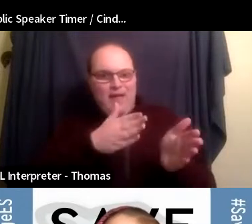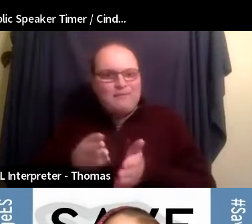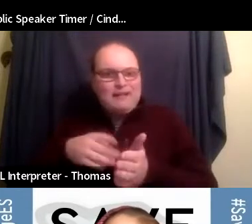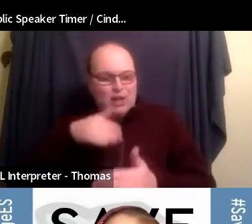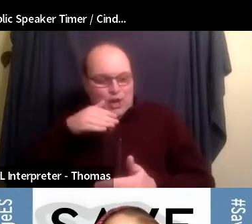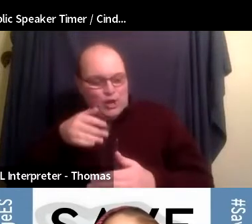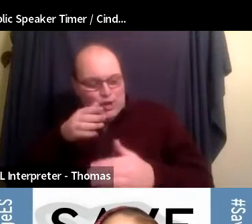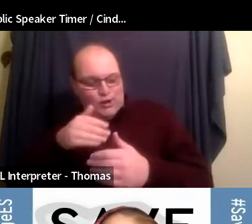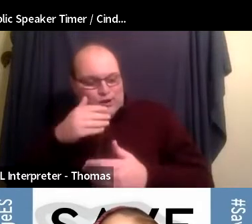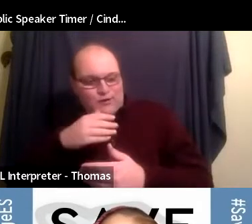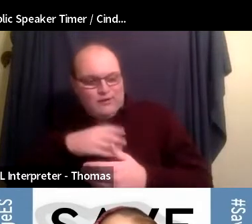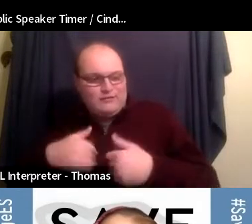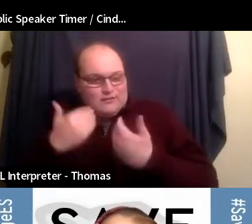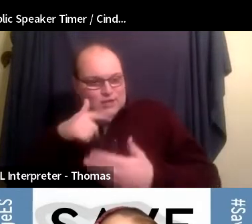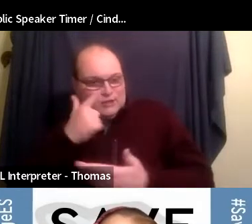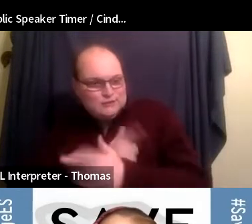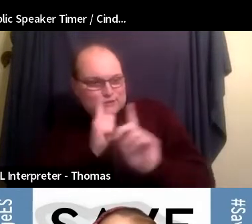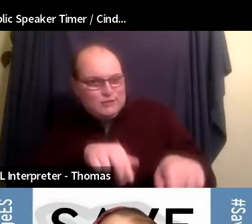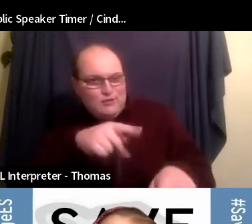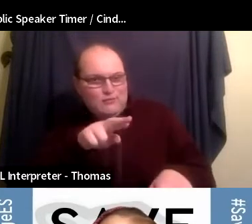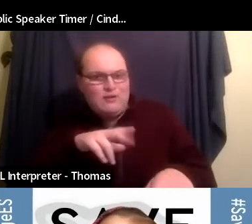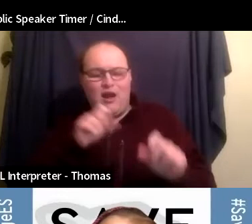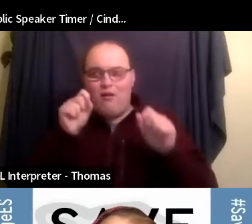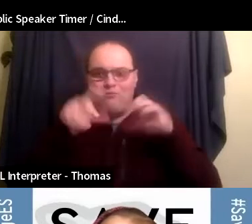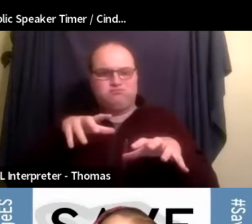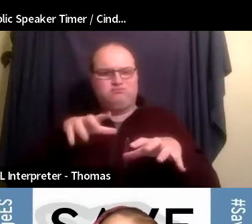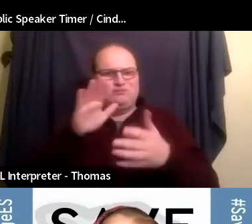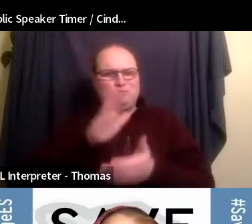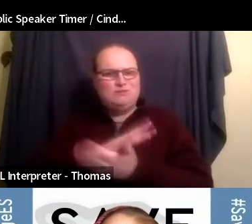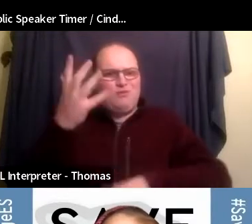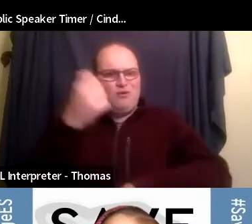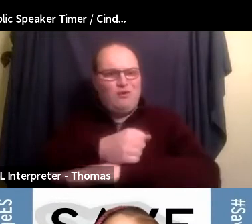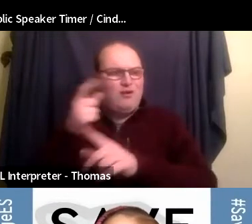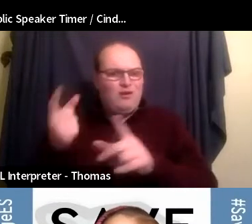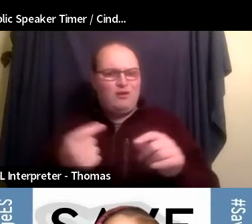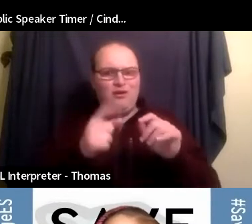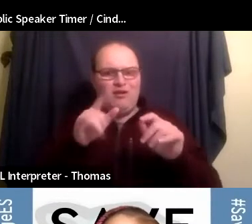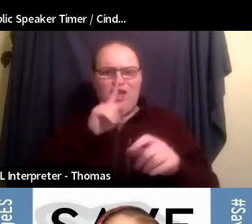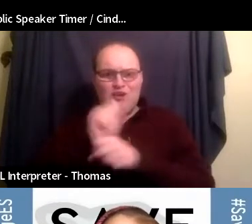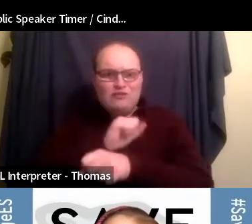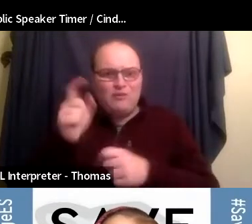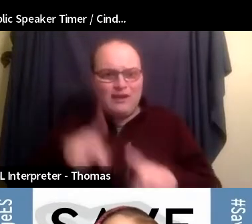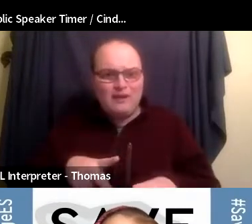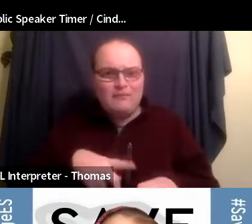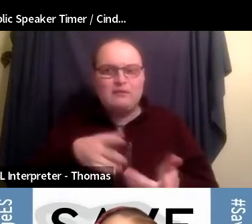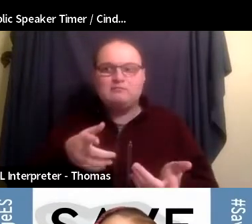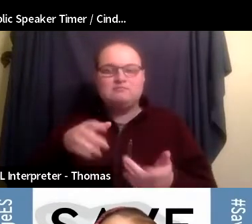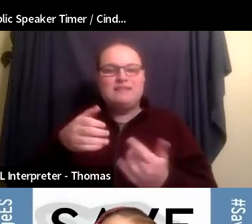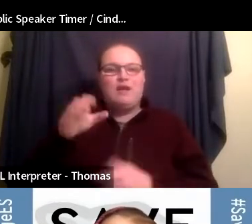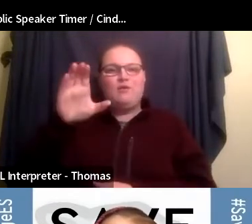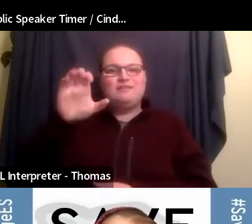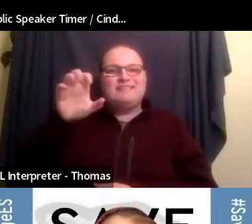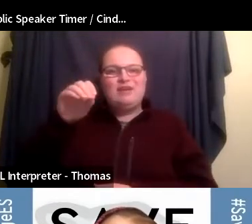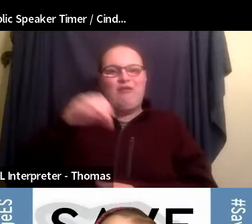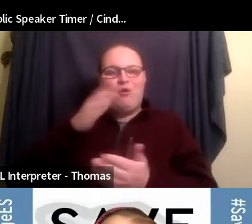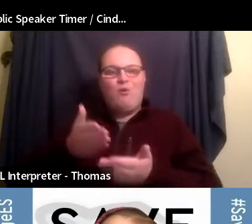sister. I was shocked to learn the rumors of our school closing was real. I was even more shocked to receive the CEO's letter stating my daughter is